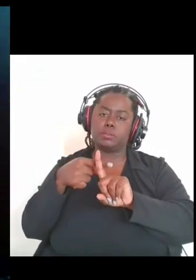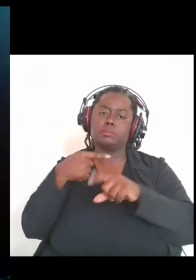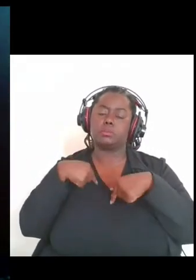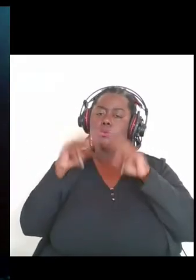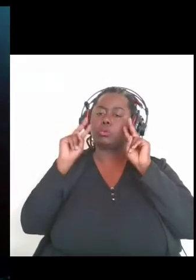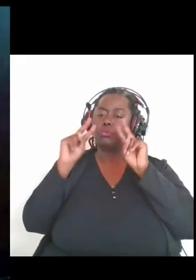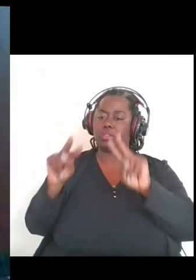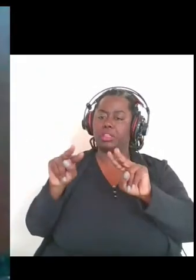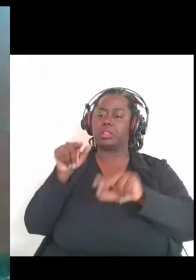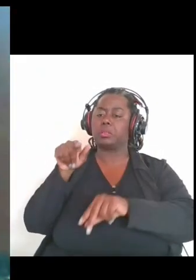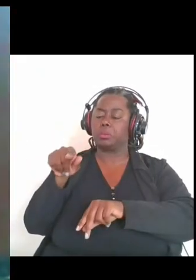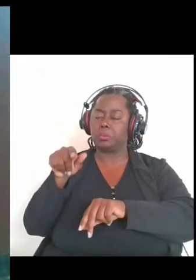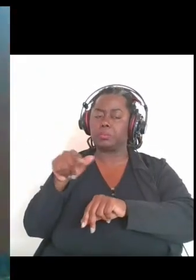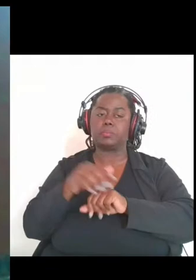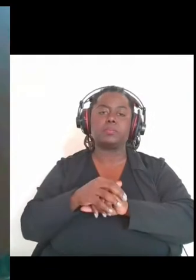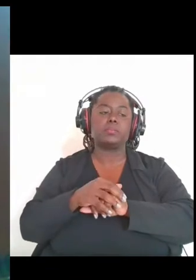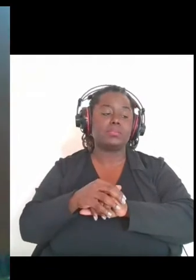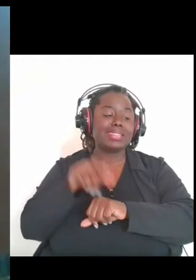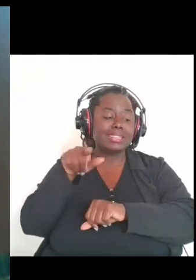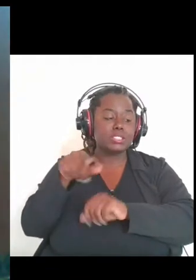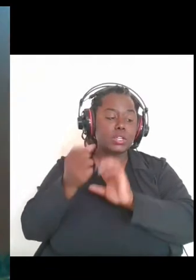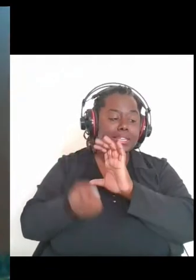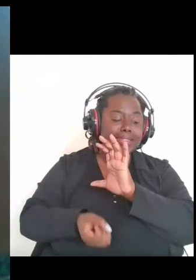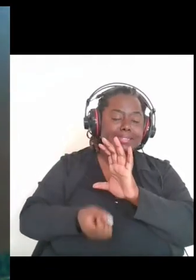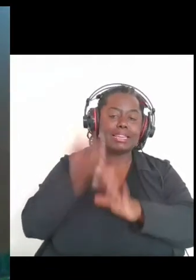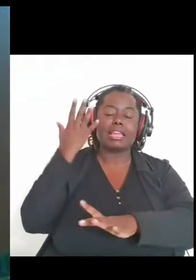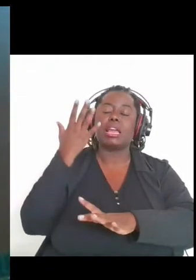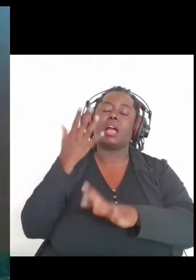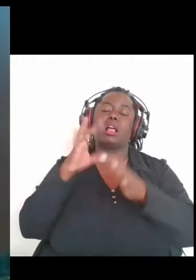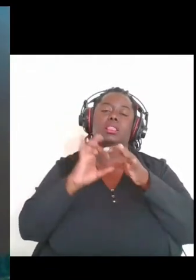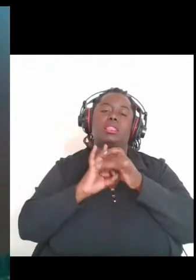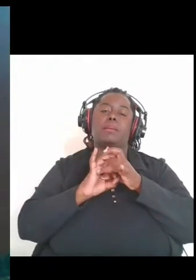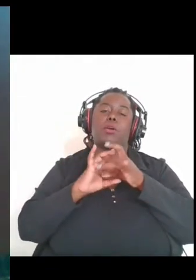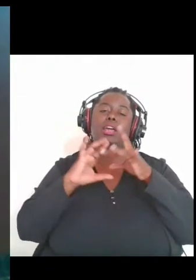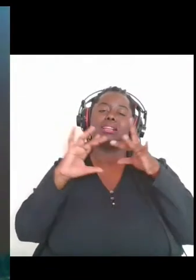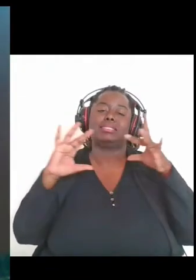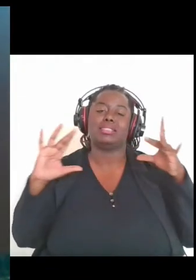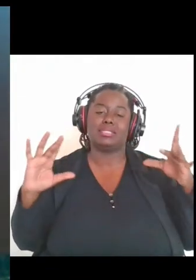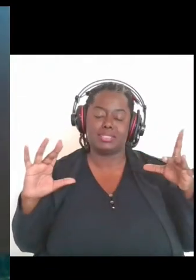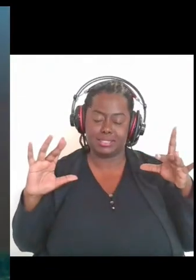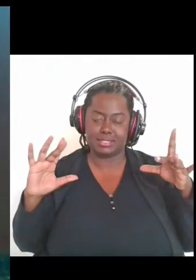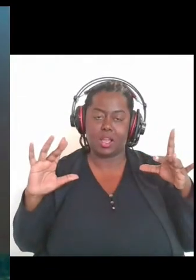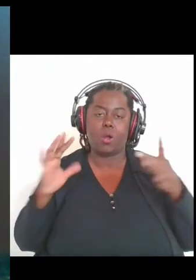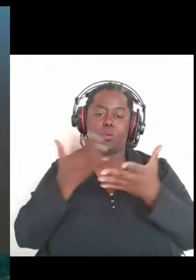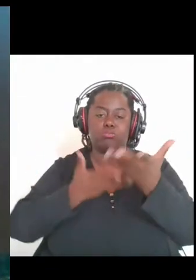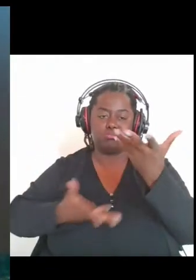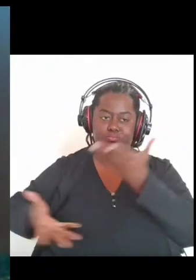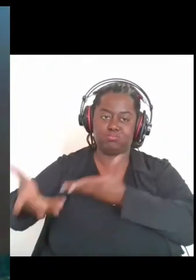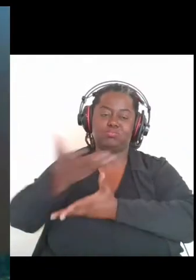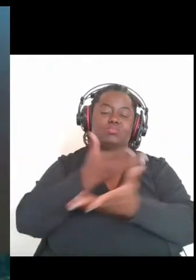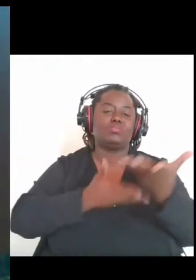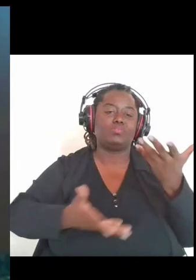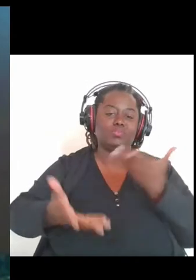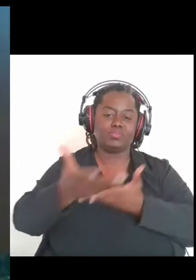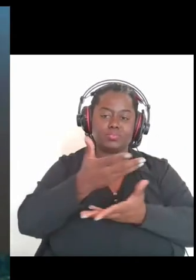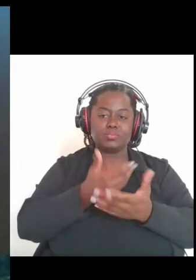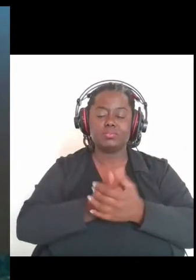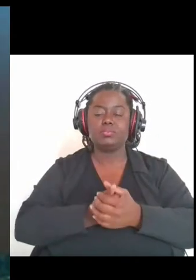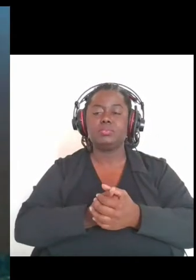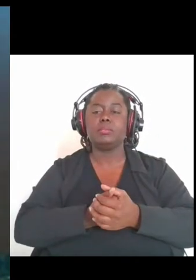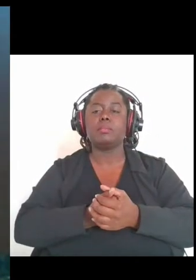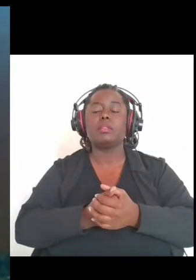positive initiative in my opinion that makes the spaces more democratic